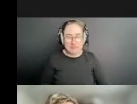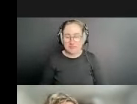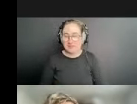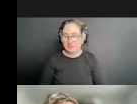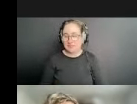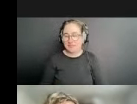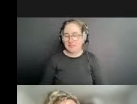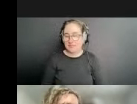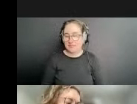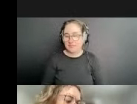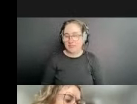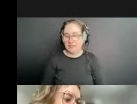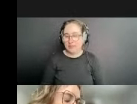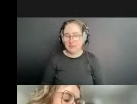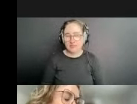a